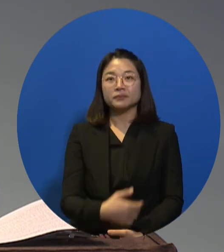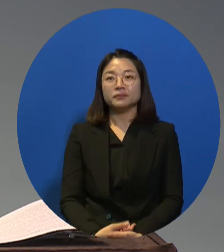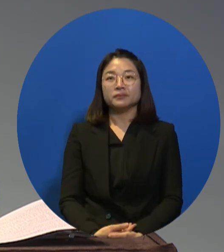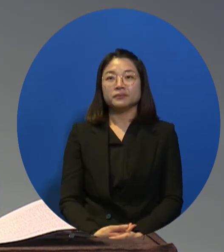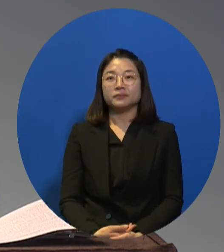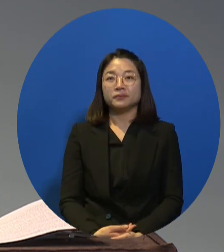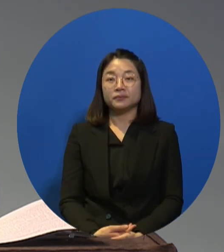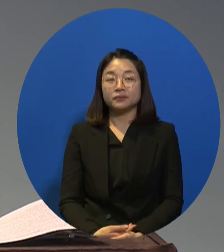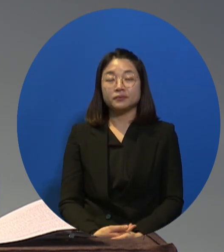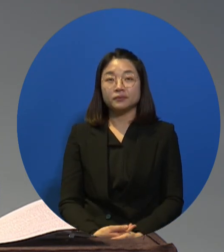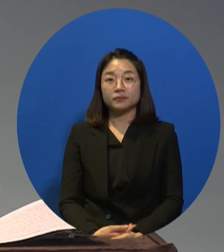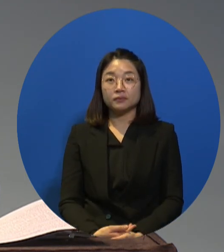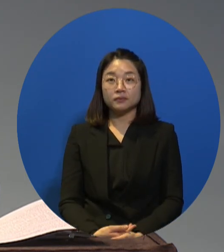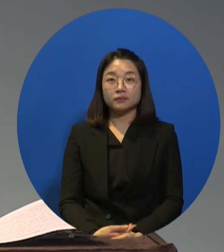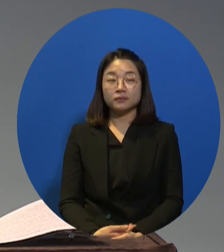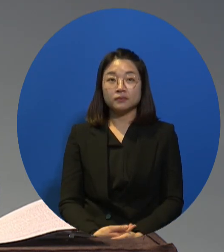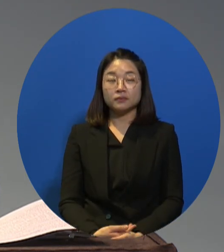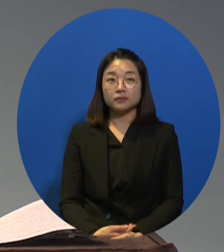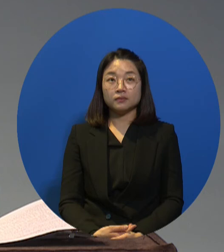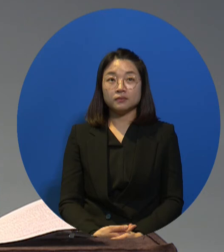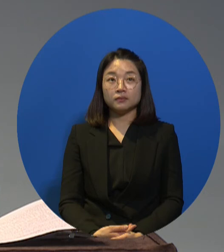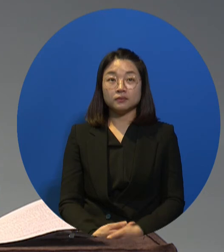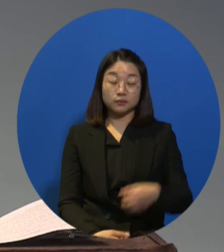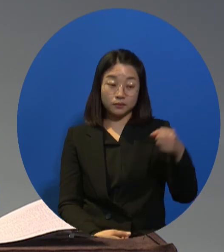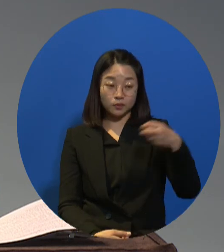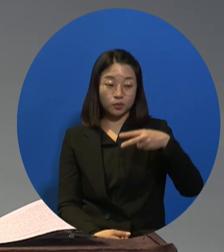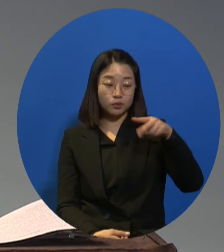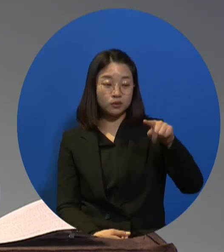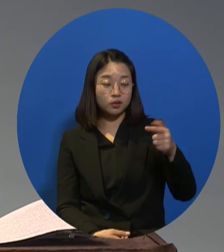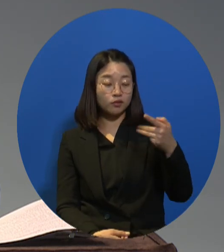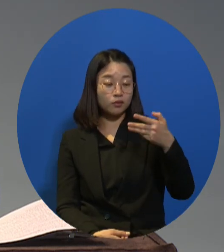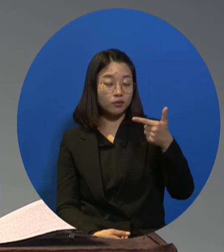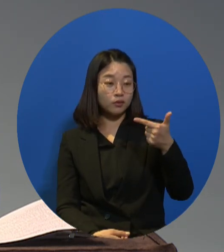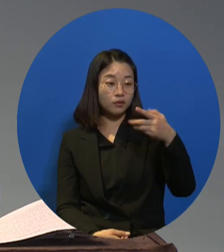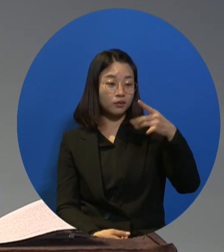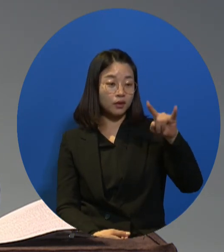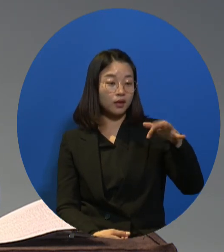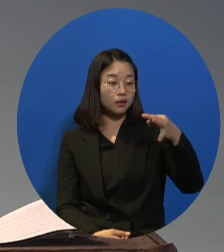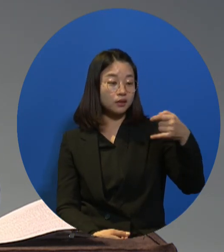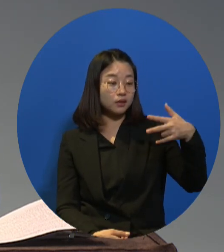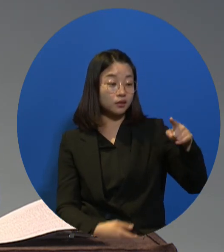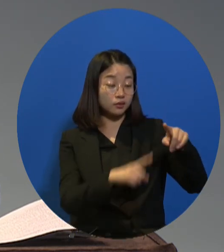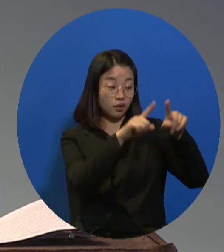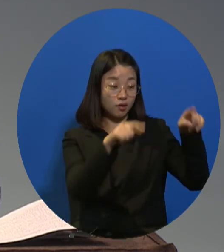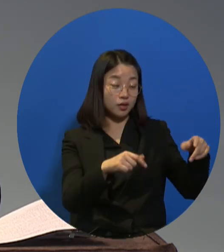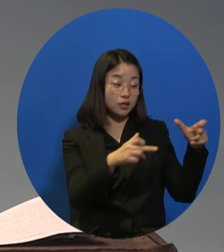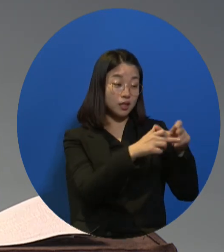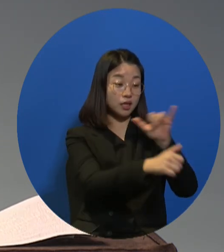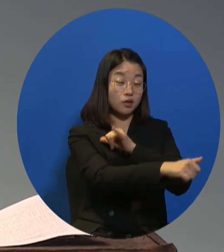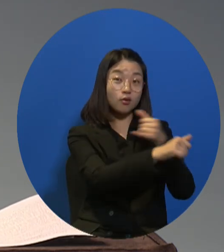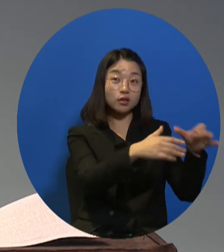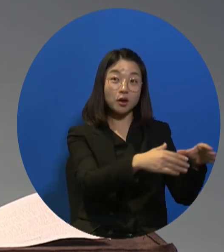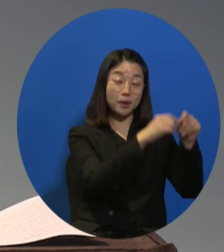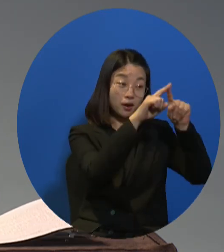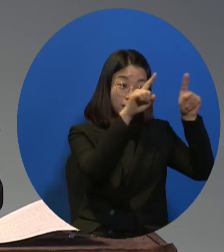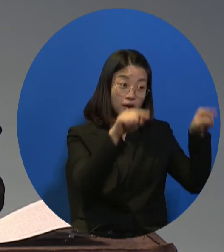This could be the possible desirable role played by the Commission. And after the ratification of the OP,